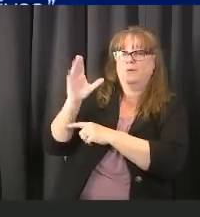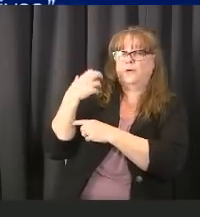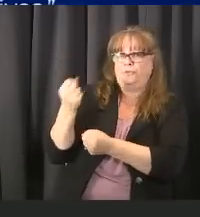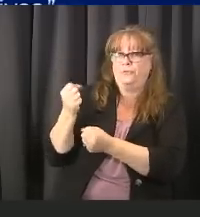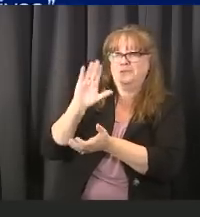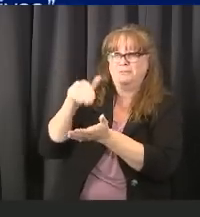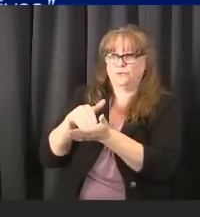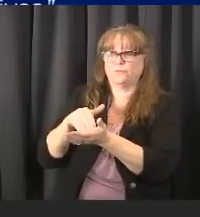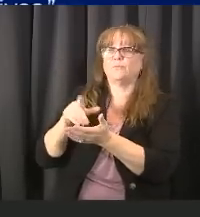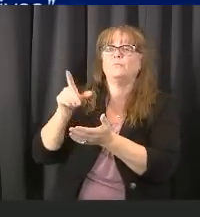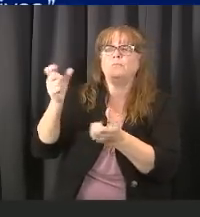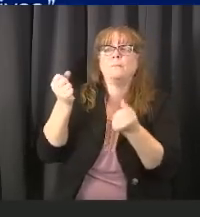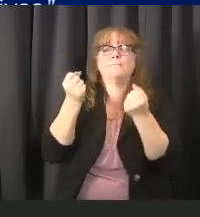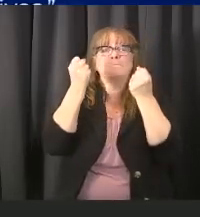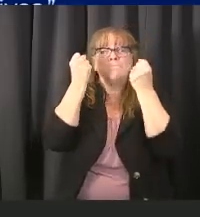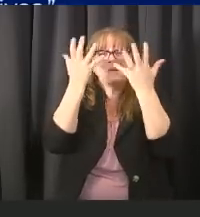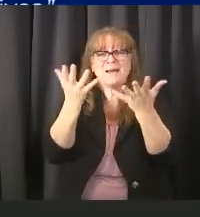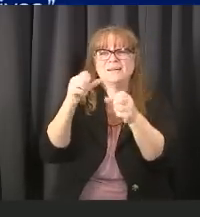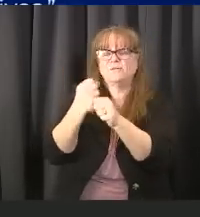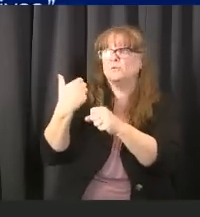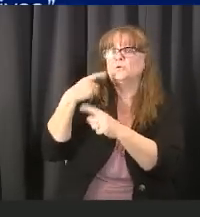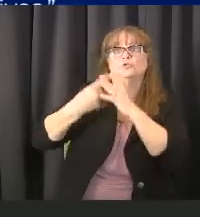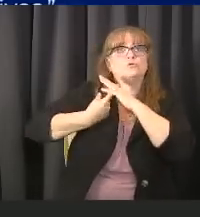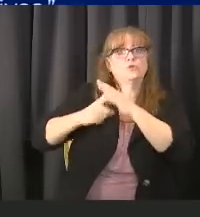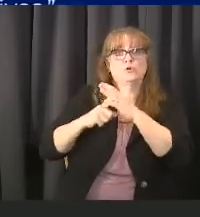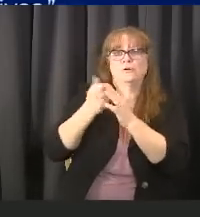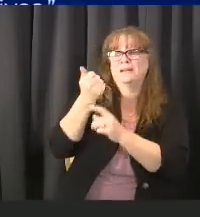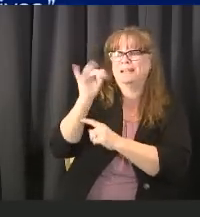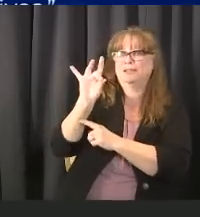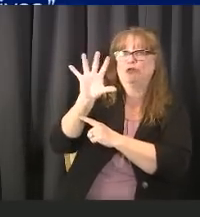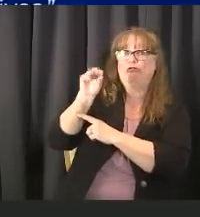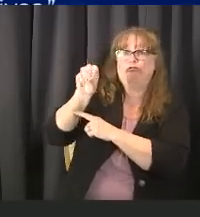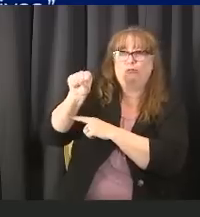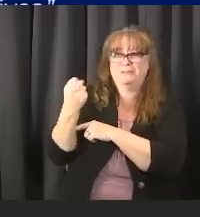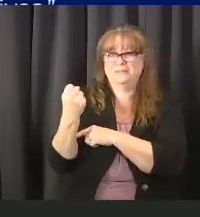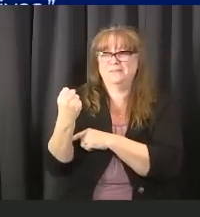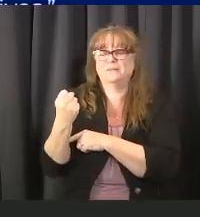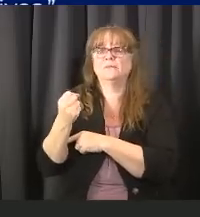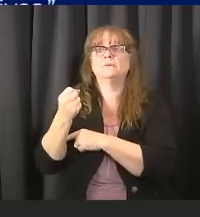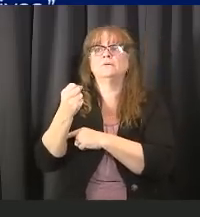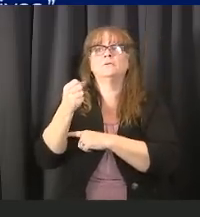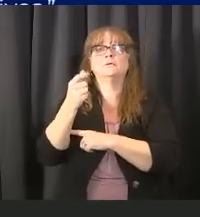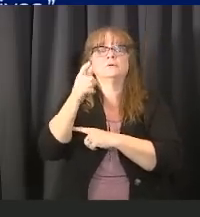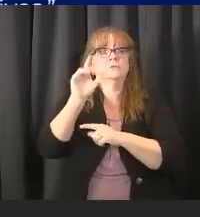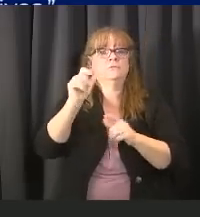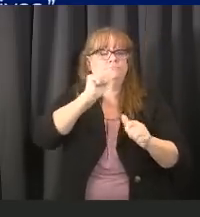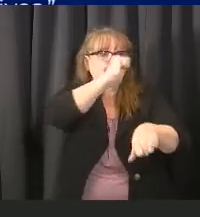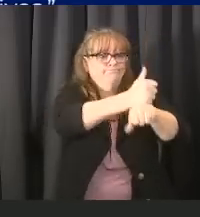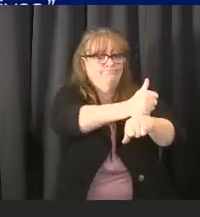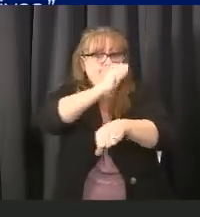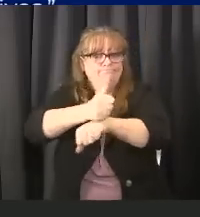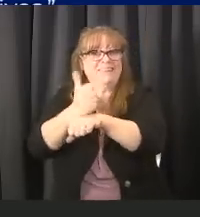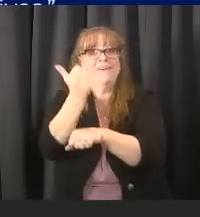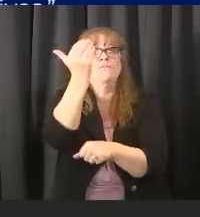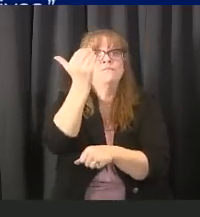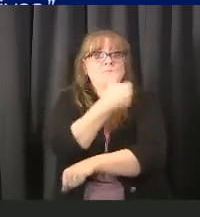15 hospitals in Colorado. I'm also privileged. My job as CEO and my only job is